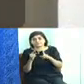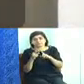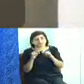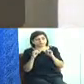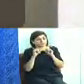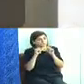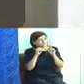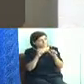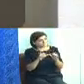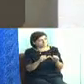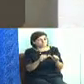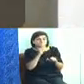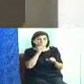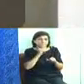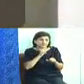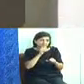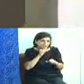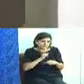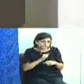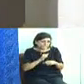persevere,